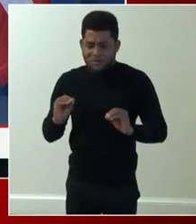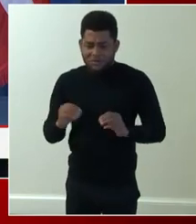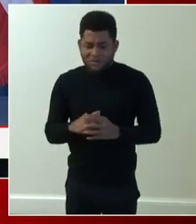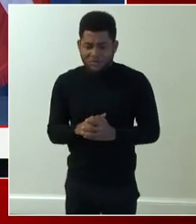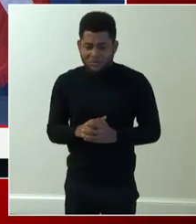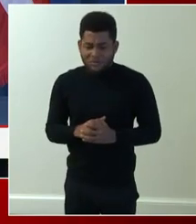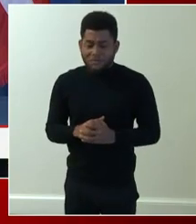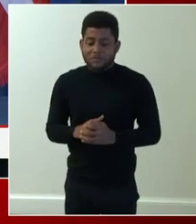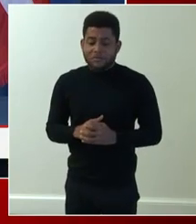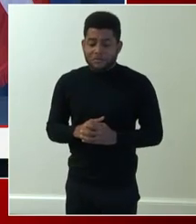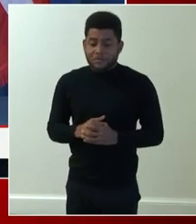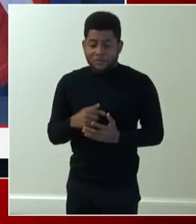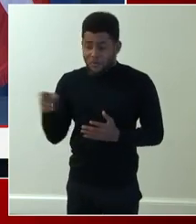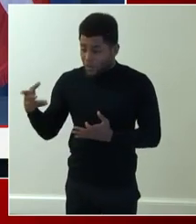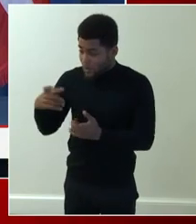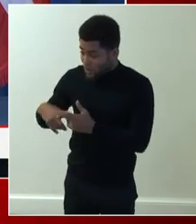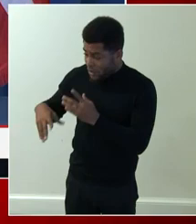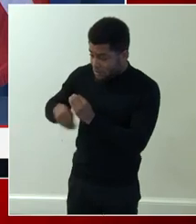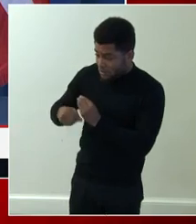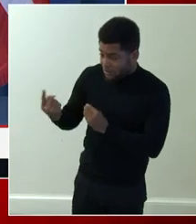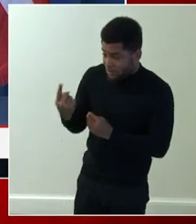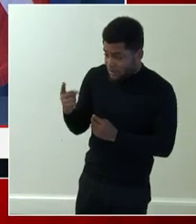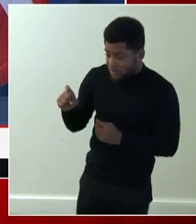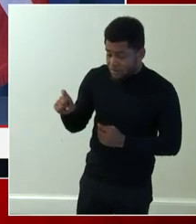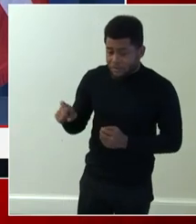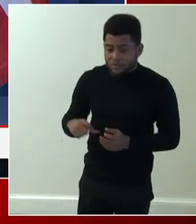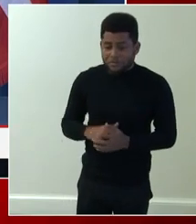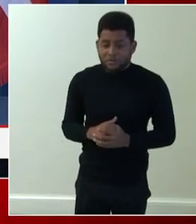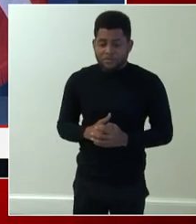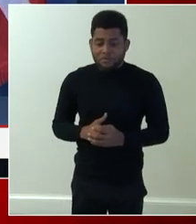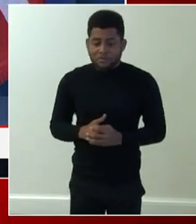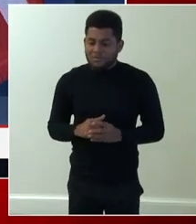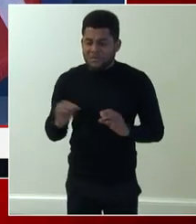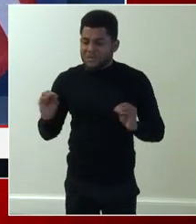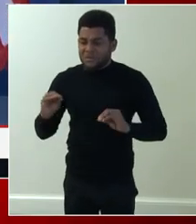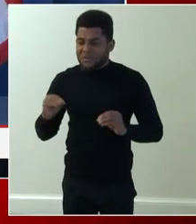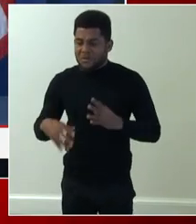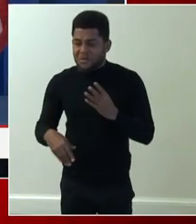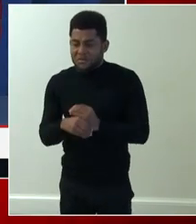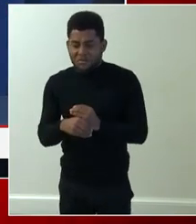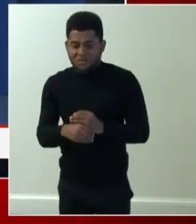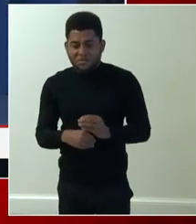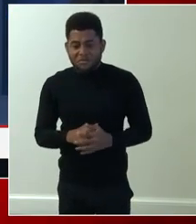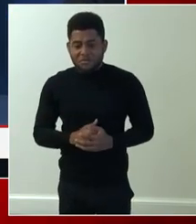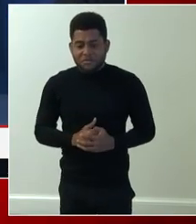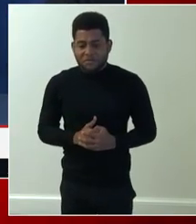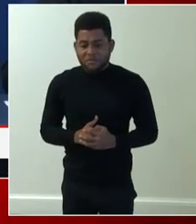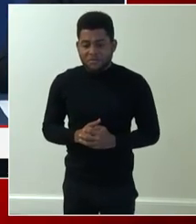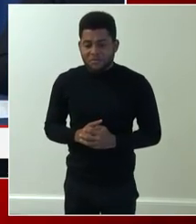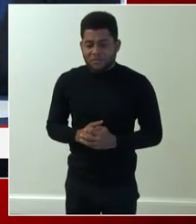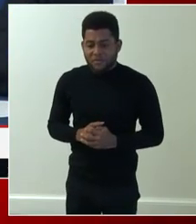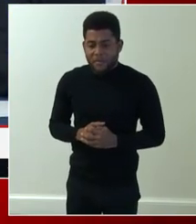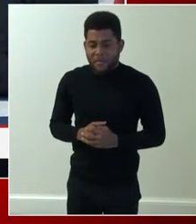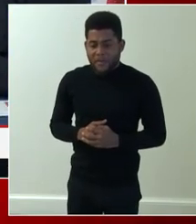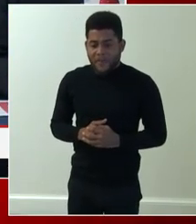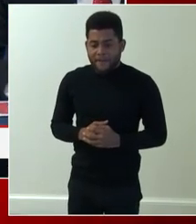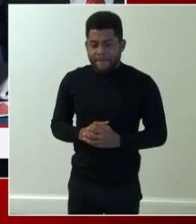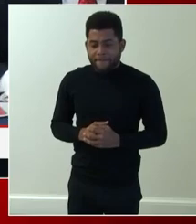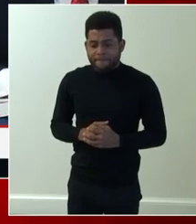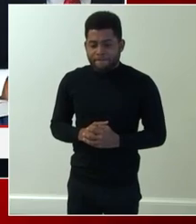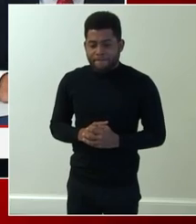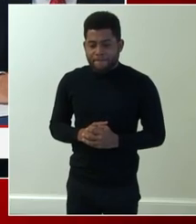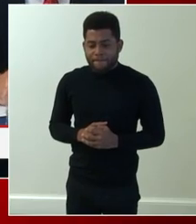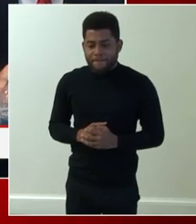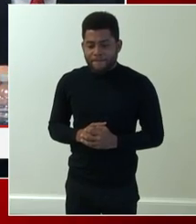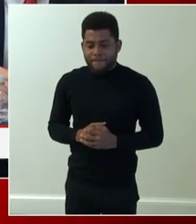to say about this study. I don't have anything to add to the study. The reforming discipline process at MPD